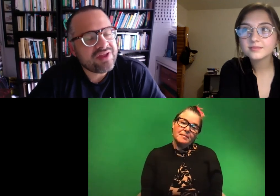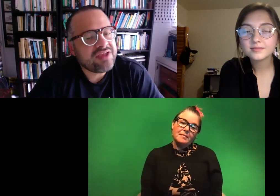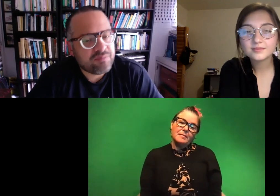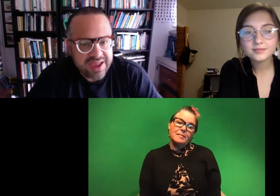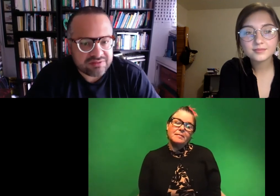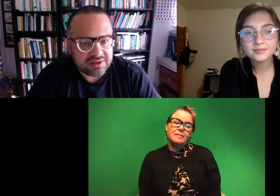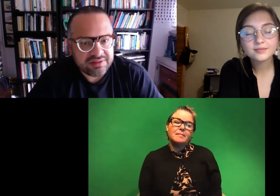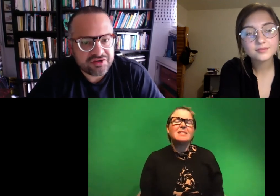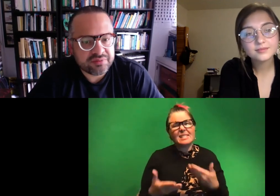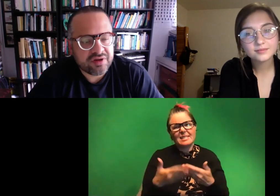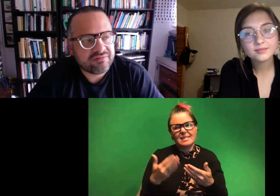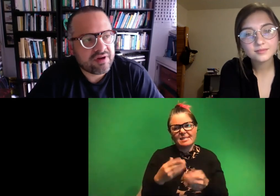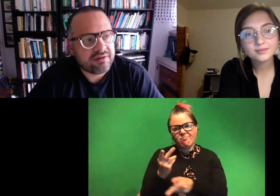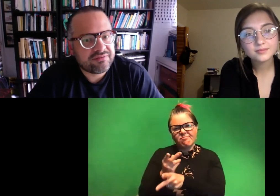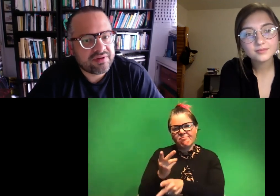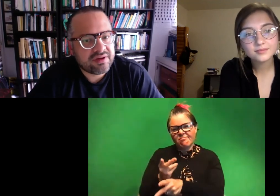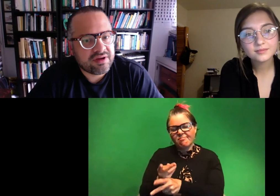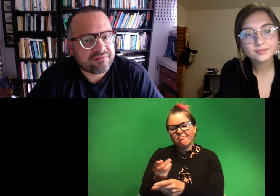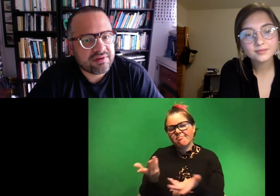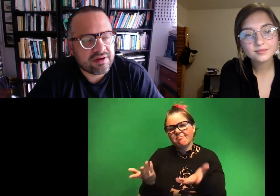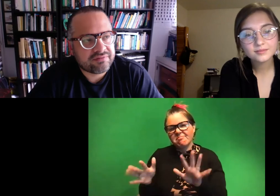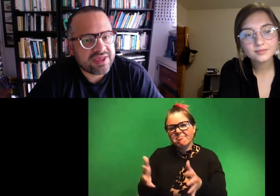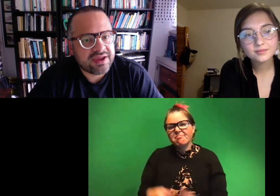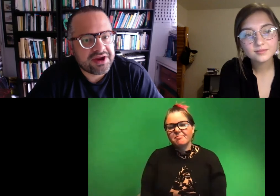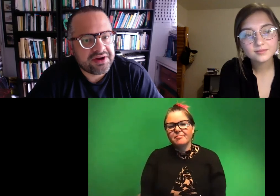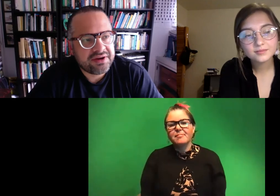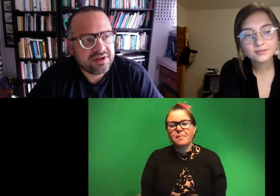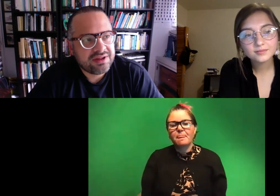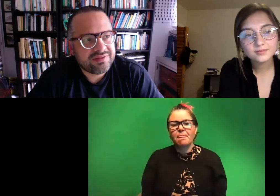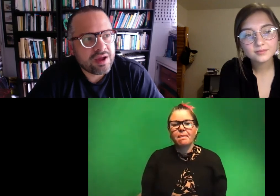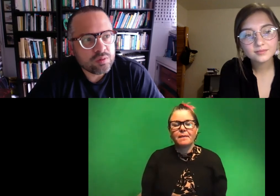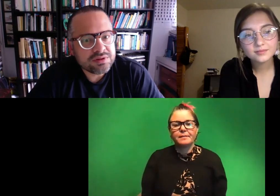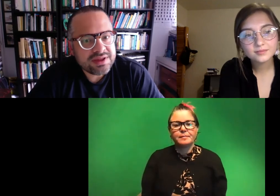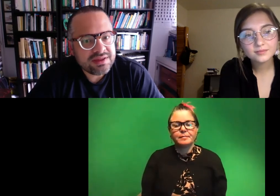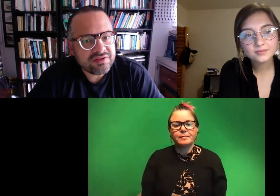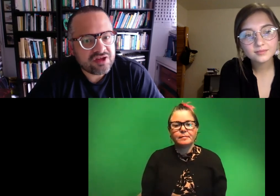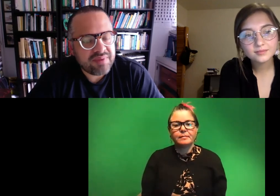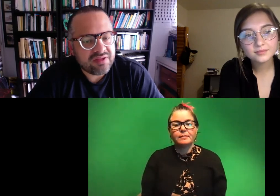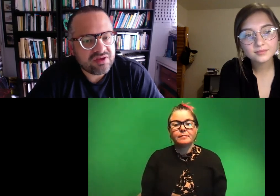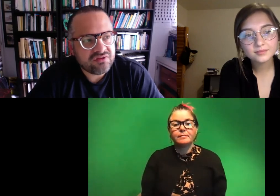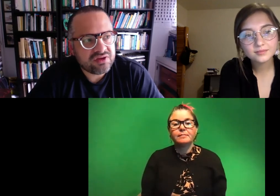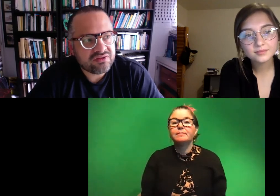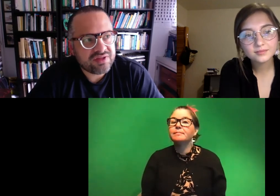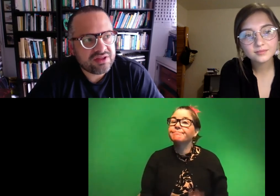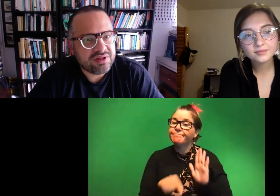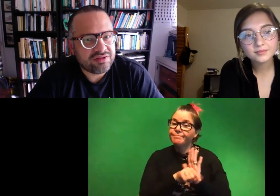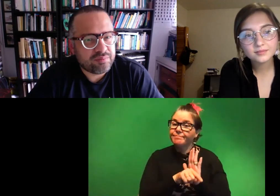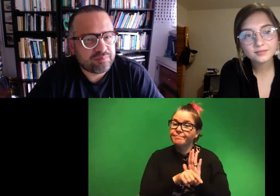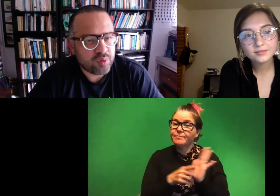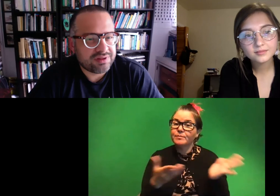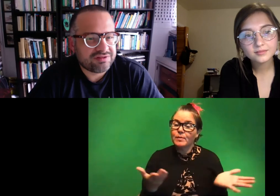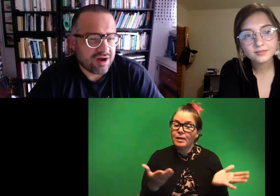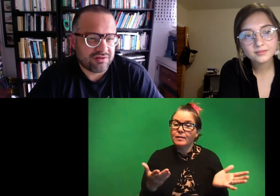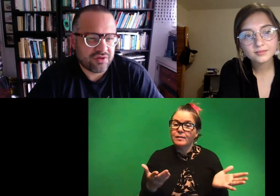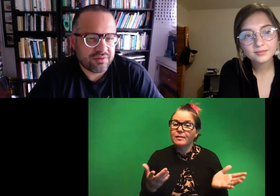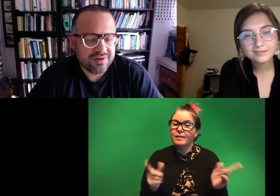is an easy pet in terms of taking care. The only disadvantage is that you need to put